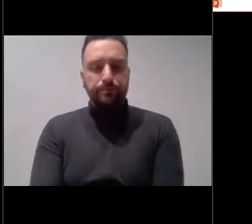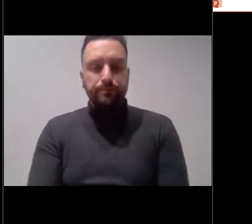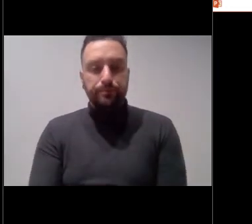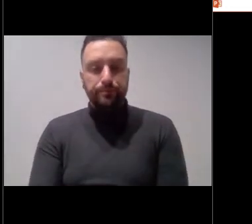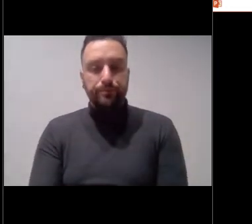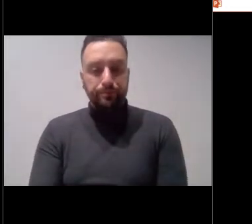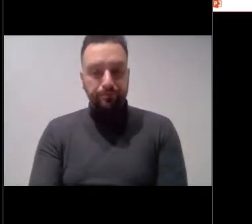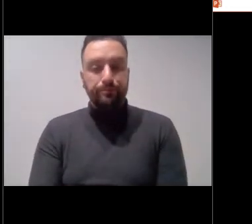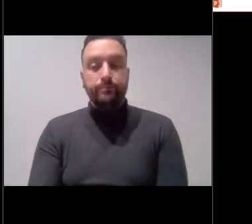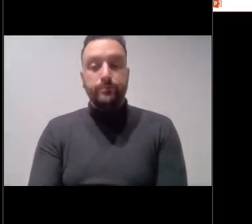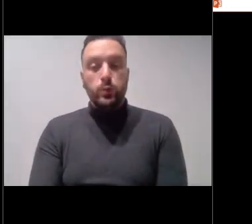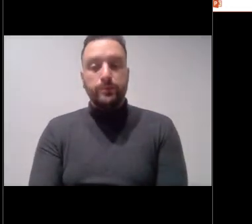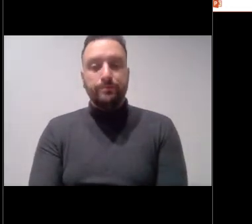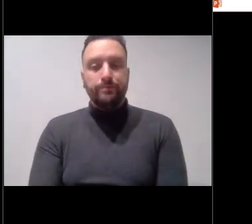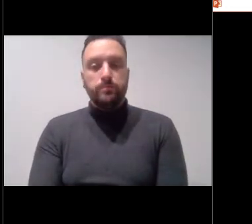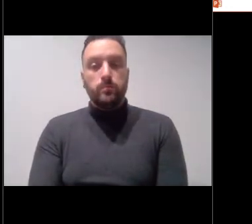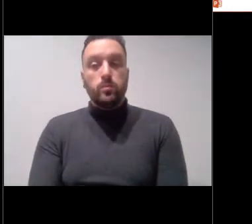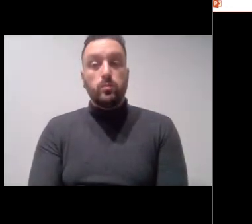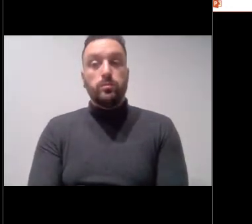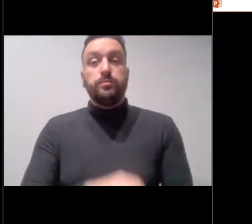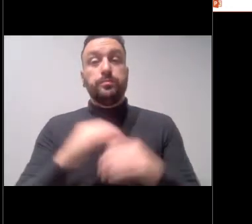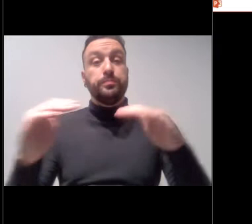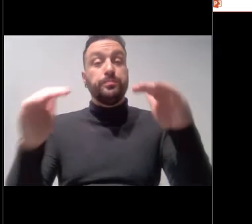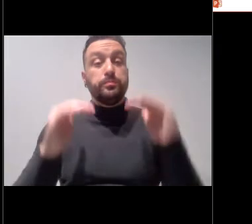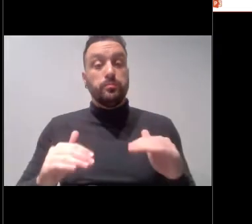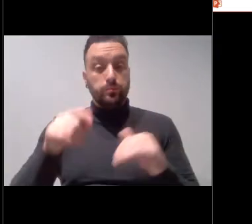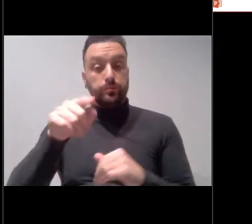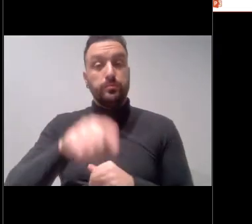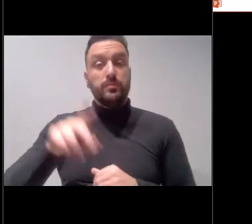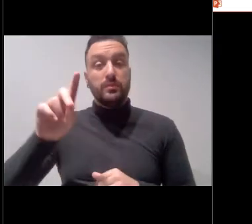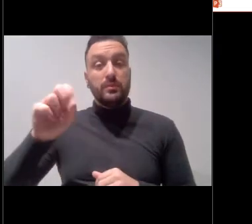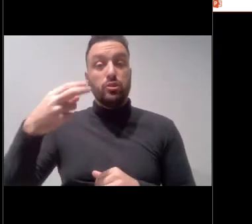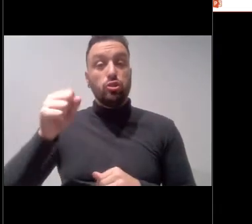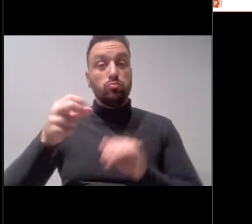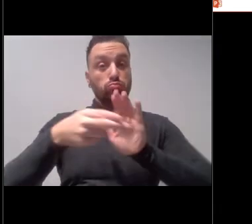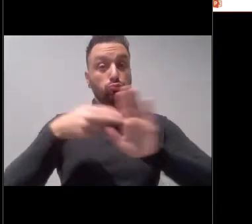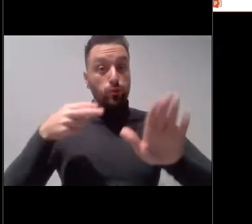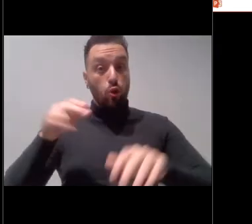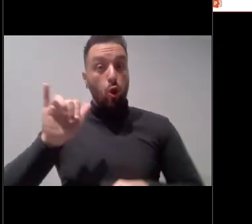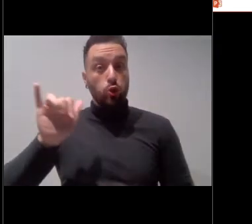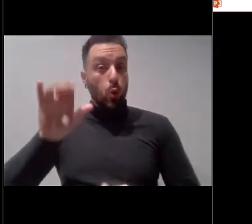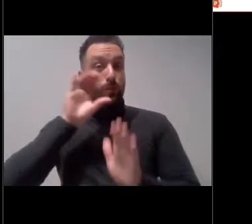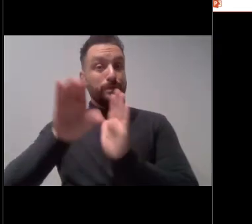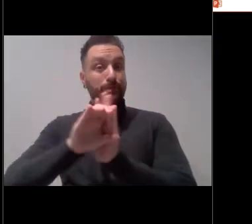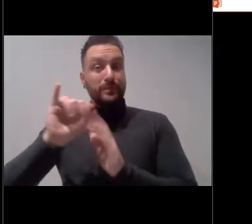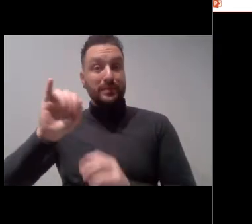All right, when we're also talking about the Dishes brand, we also want to talk about imagery.